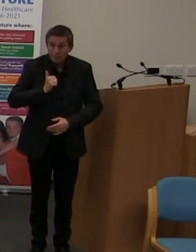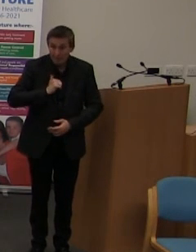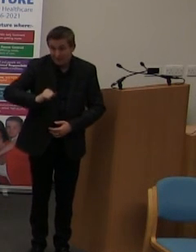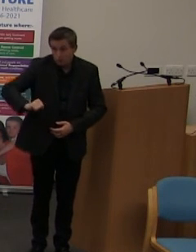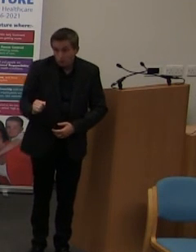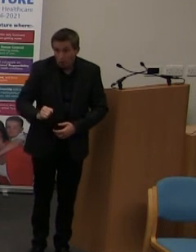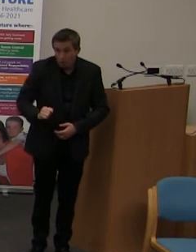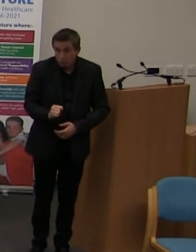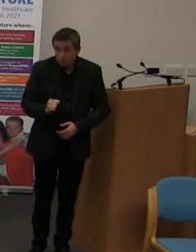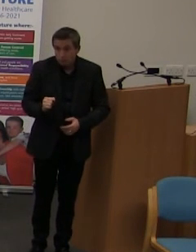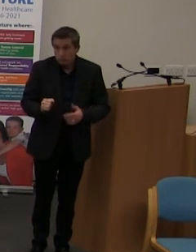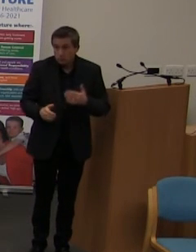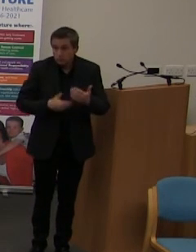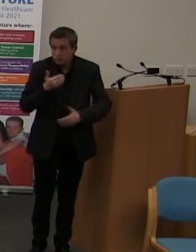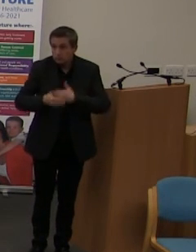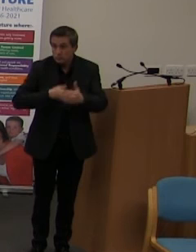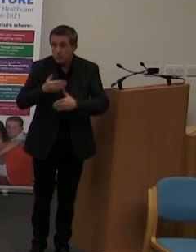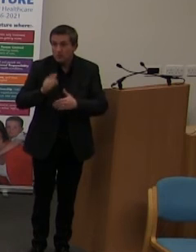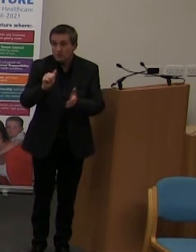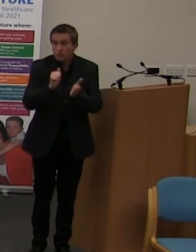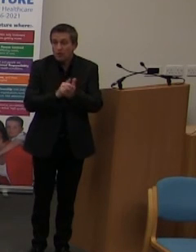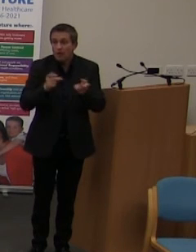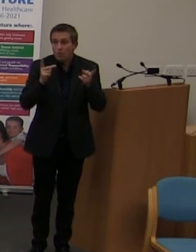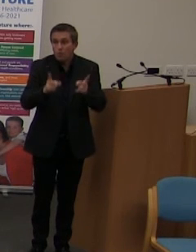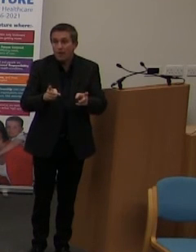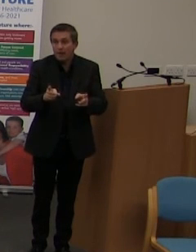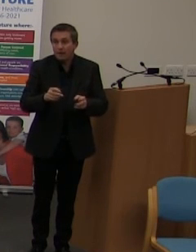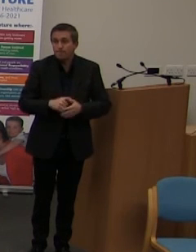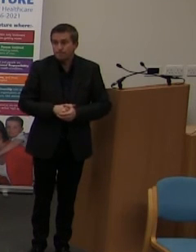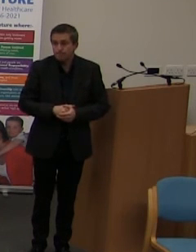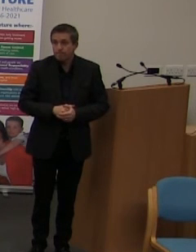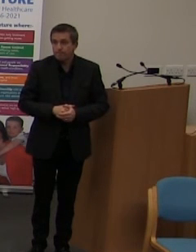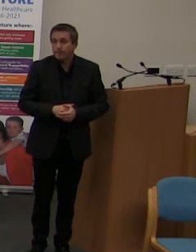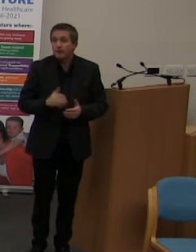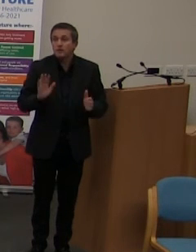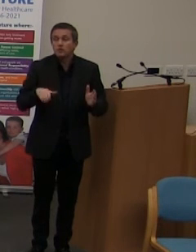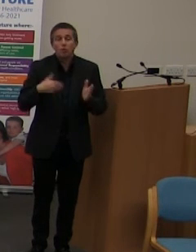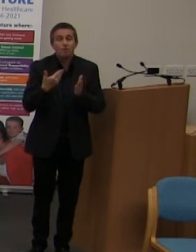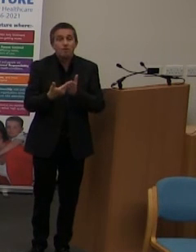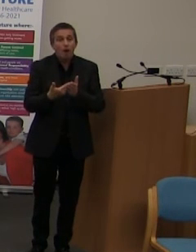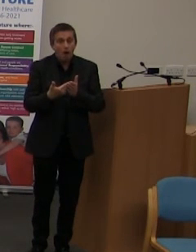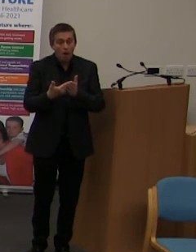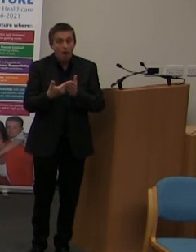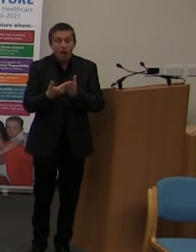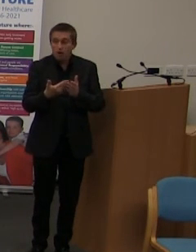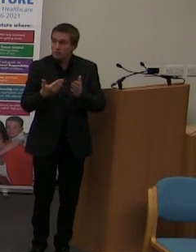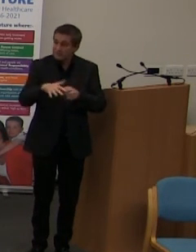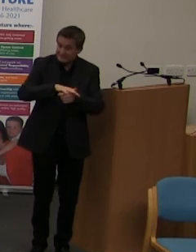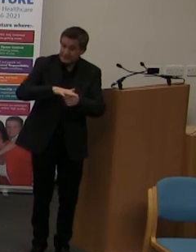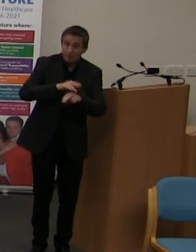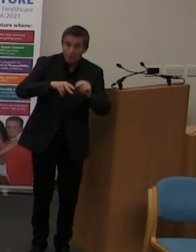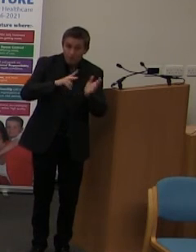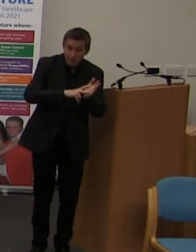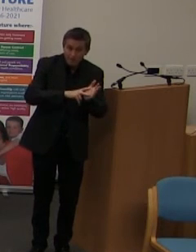is quite challenging as well. But I think it's the right way to approach things. And what we've been hearing today and across the whole of the country as well is that while there's